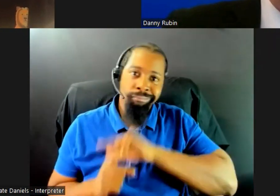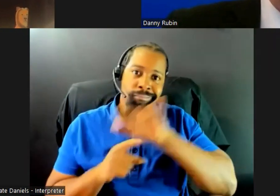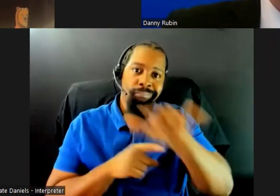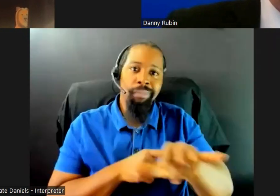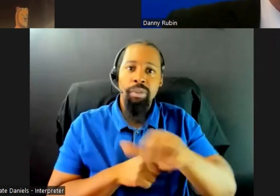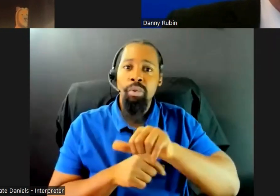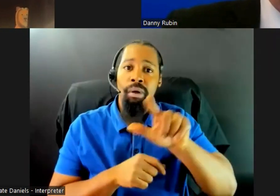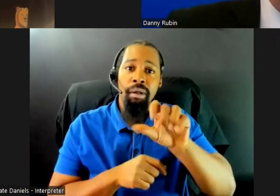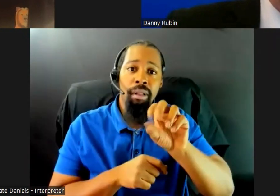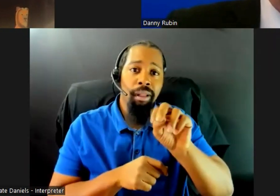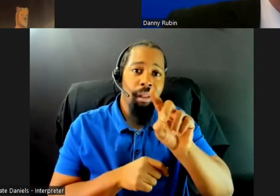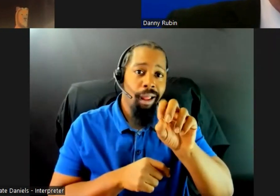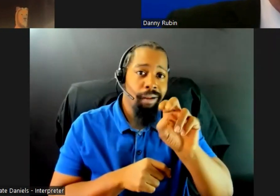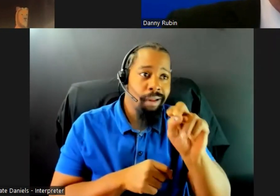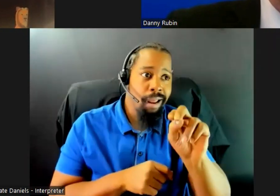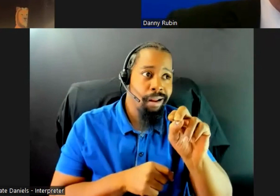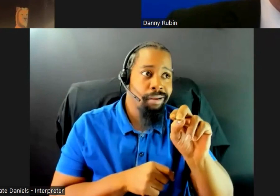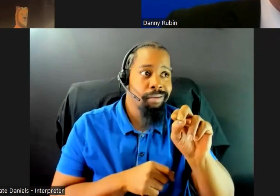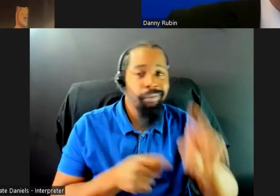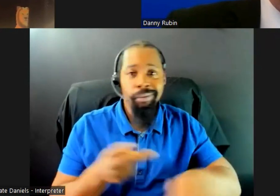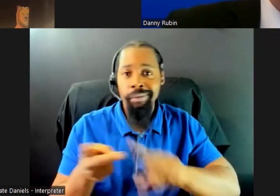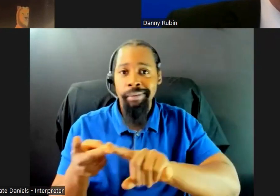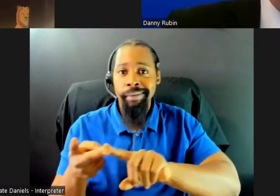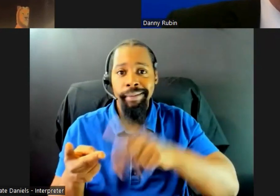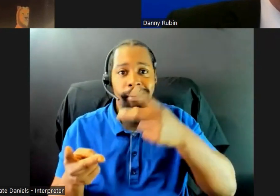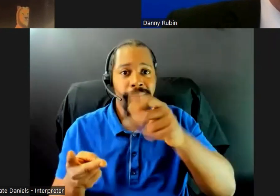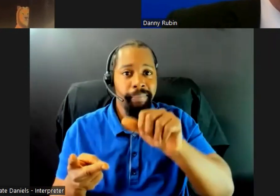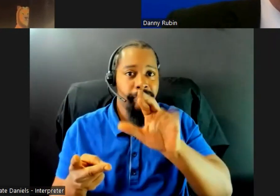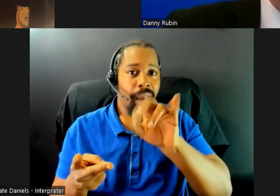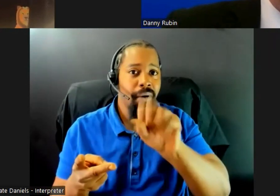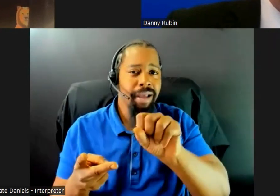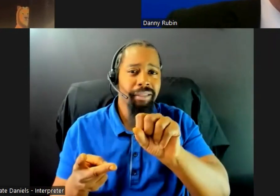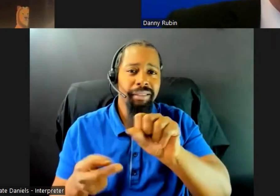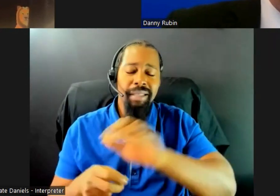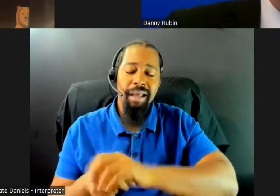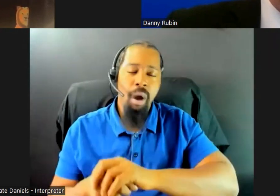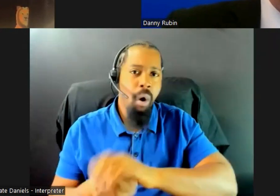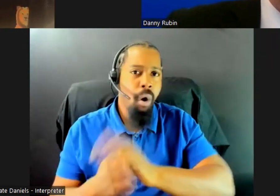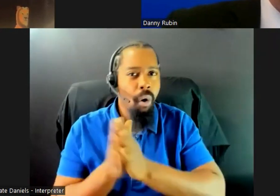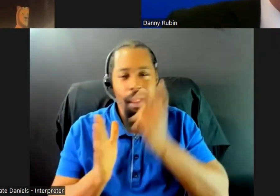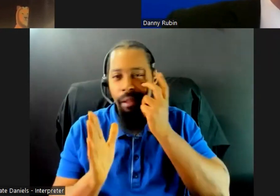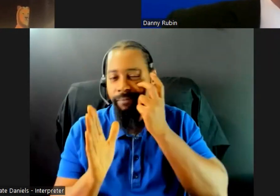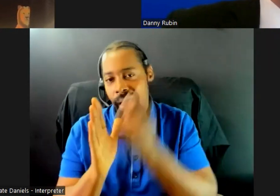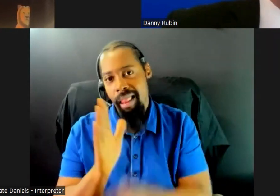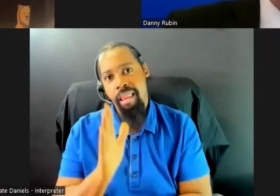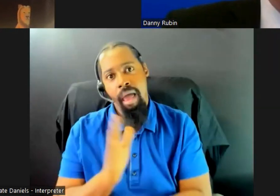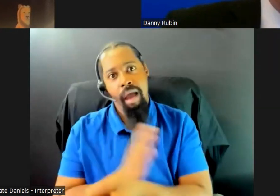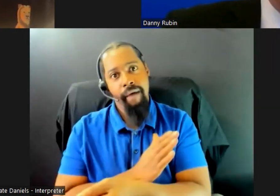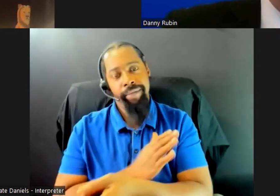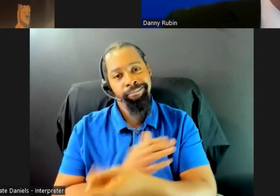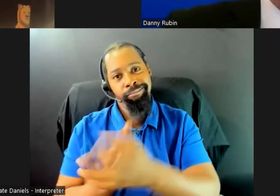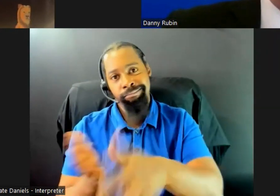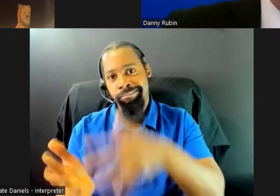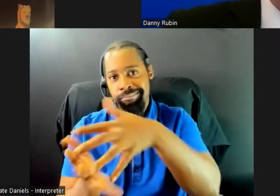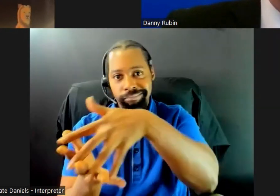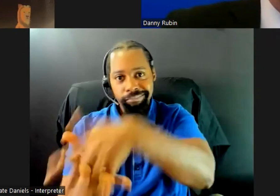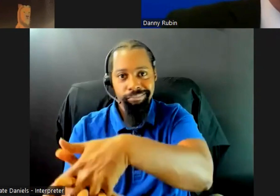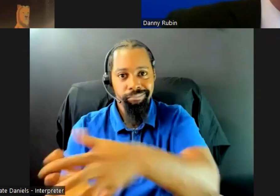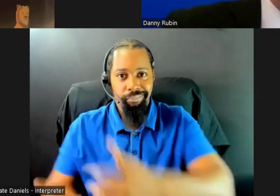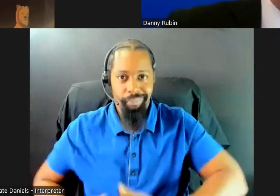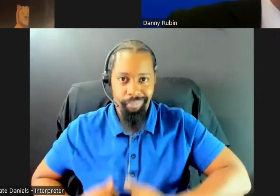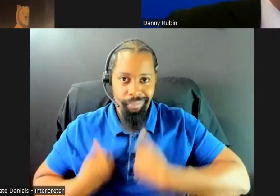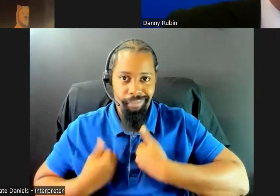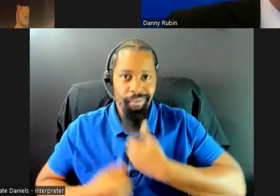I mean, I fell in love with Paris, and I lived in Paris for 4 years. I